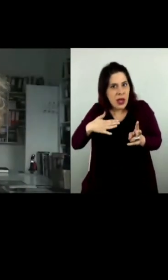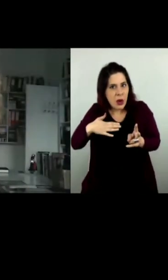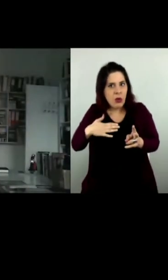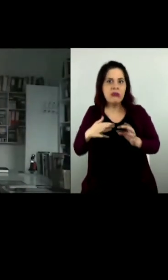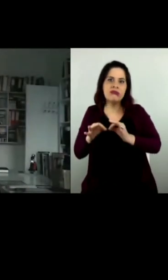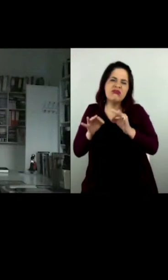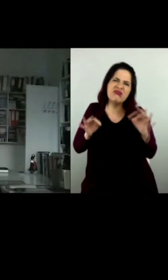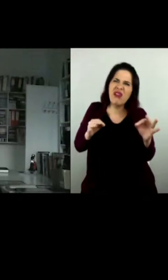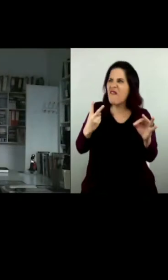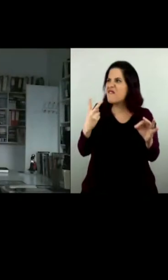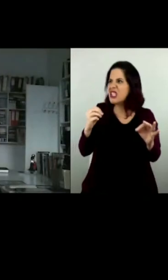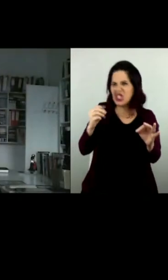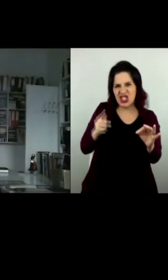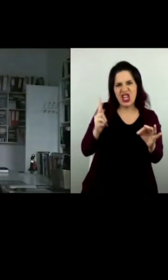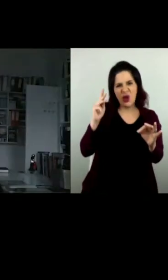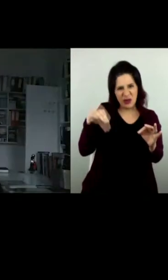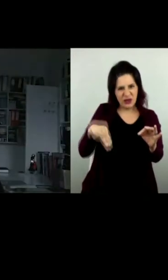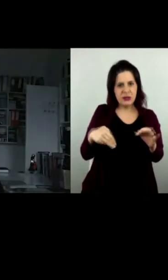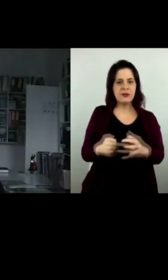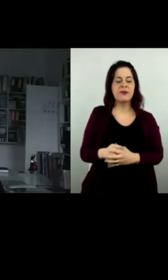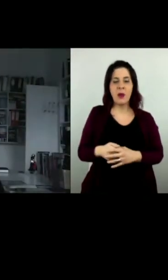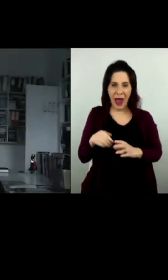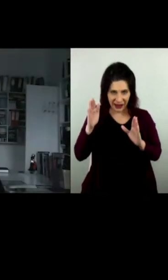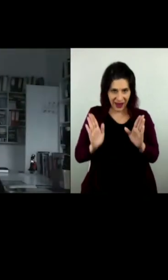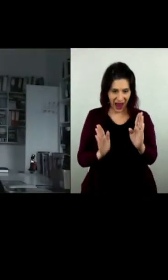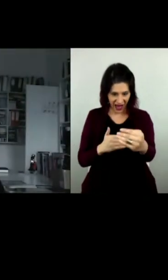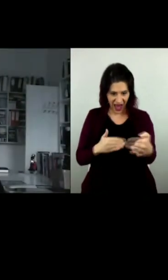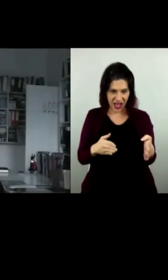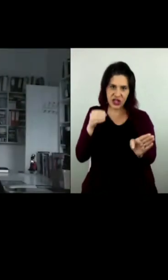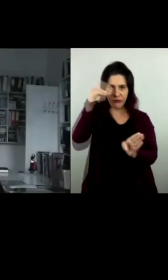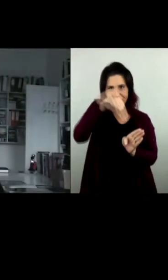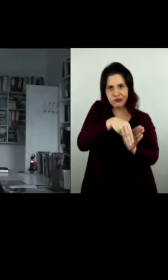In this box are